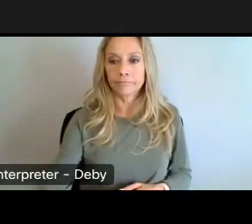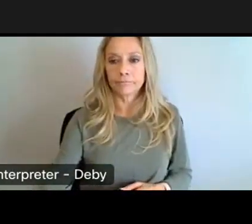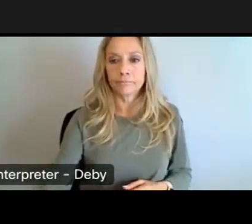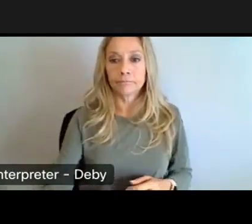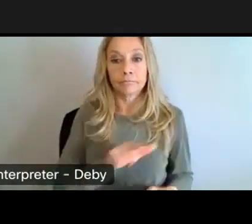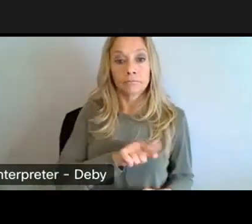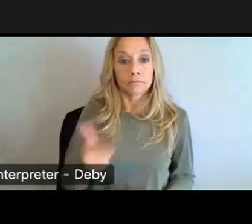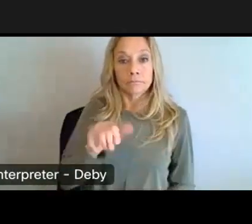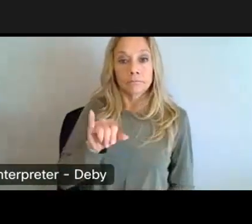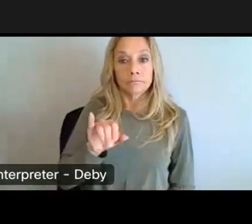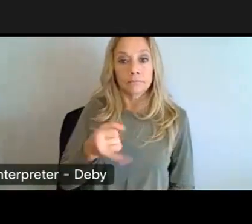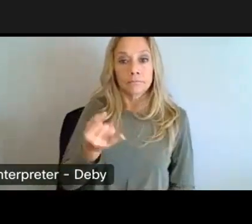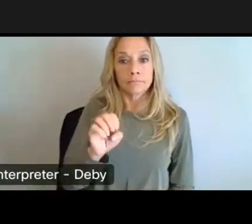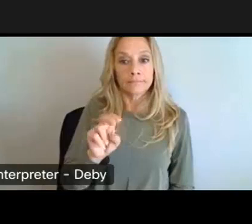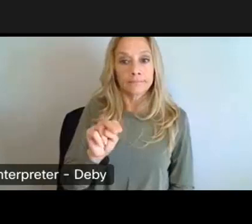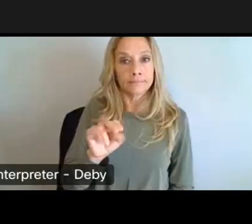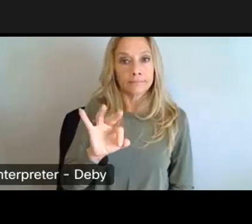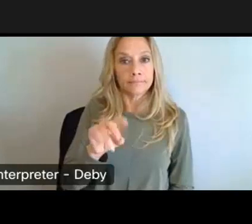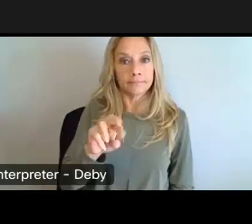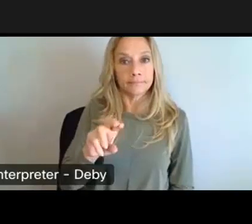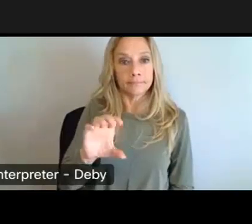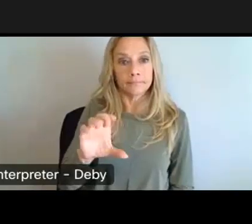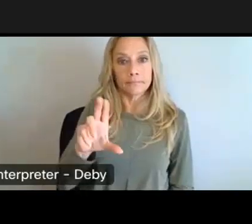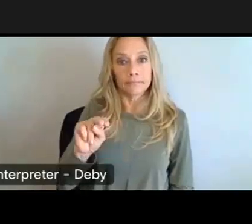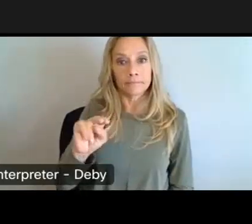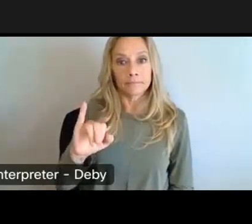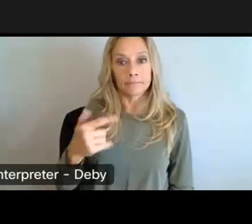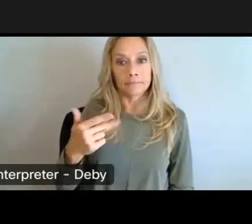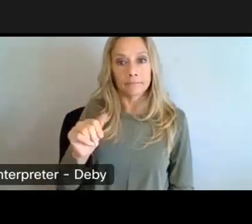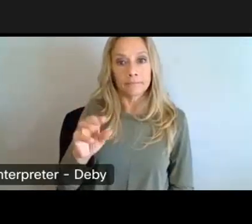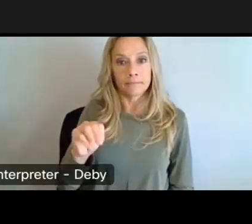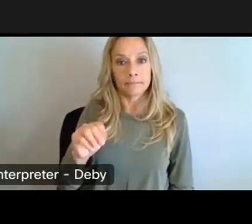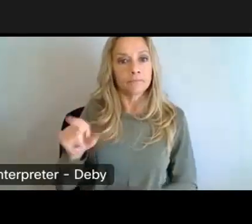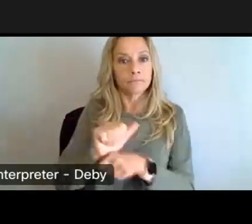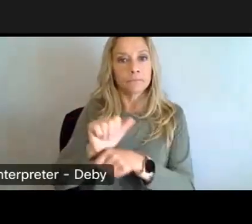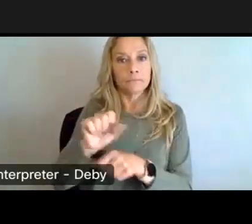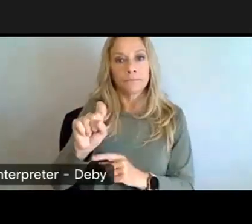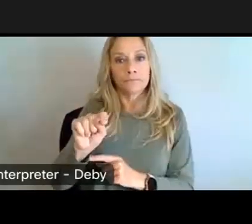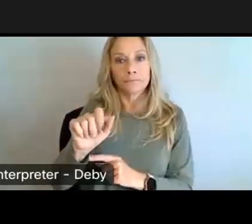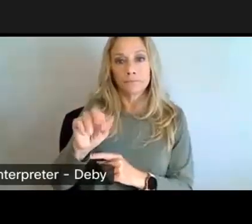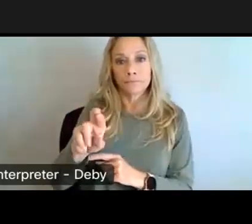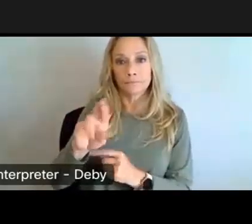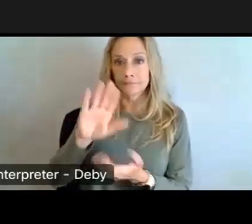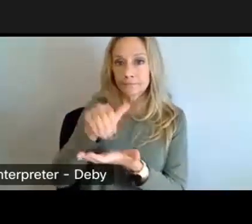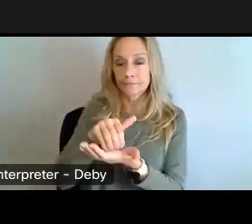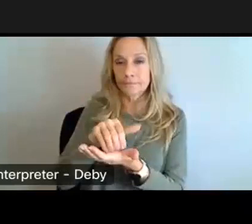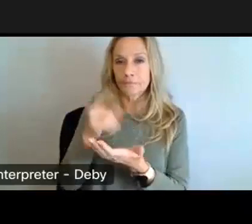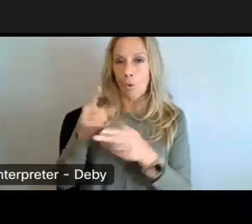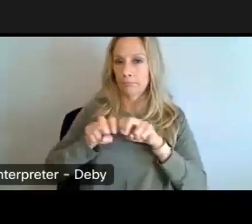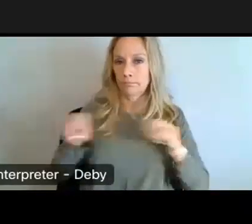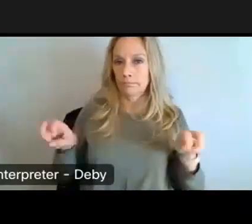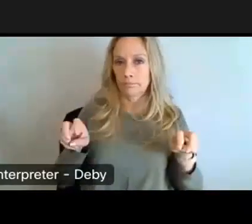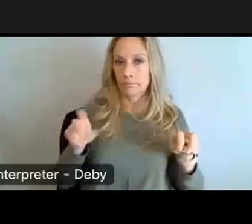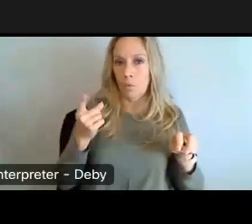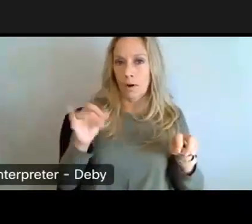Jennifer Cunningham. She's here with the Star Center as one of our panelists, and she is going